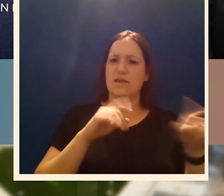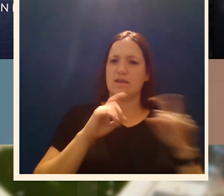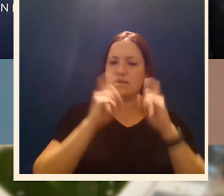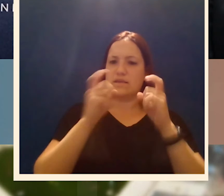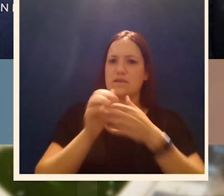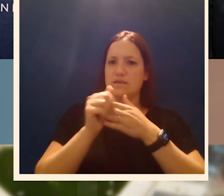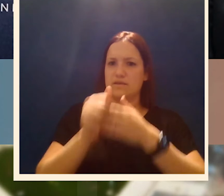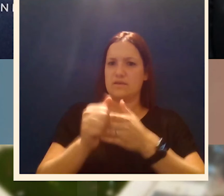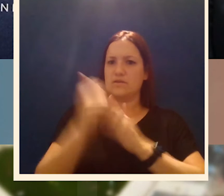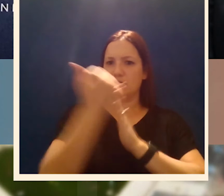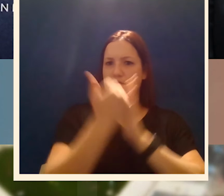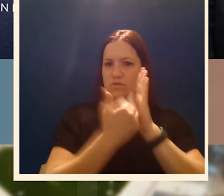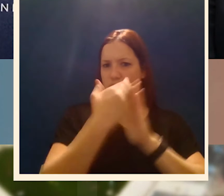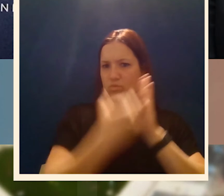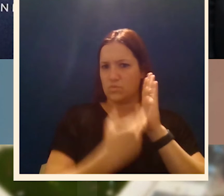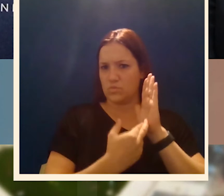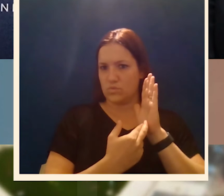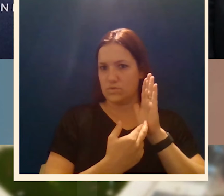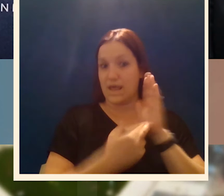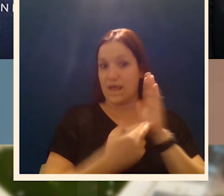rules for their state. So the governor,